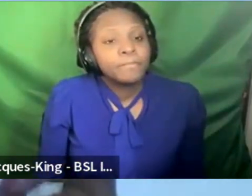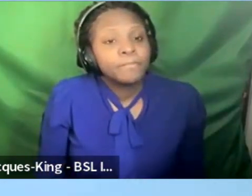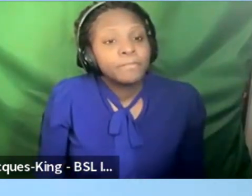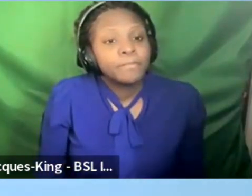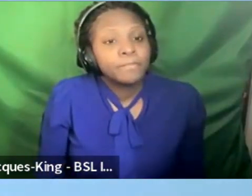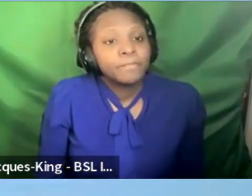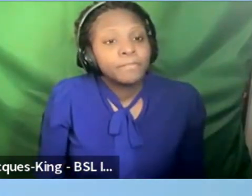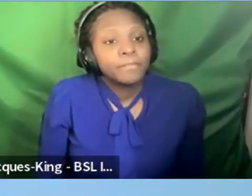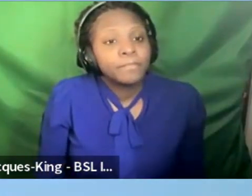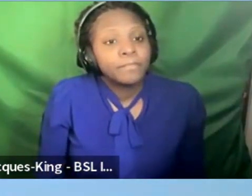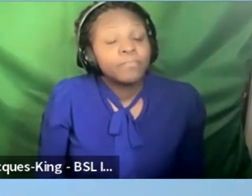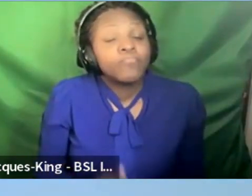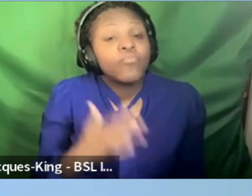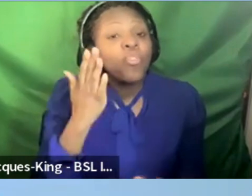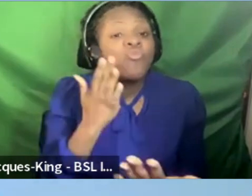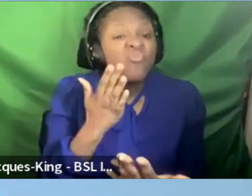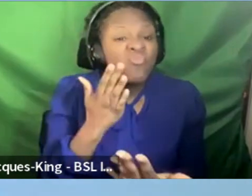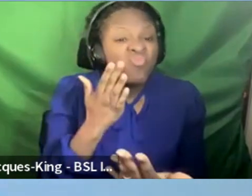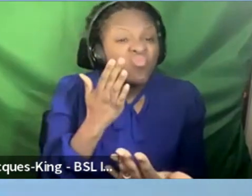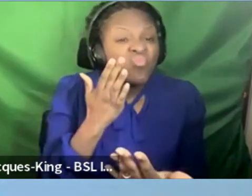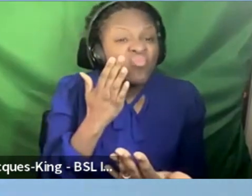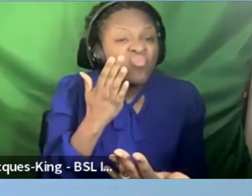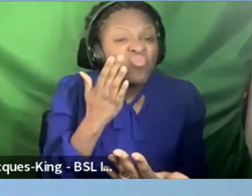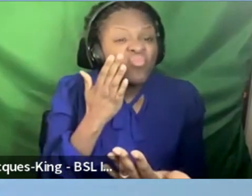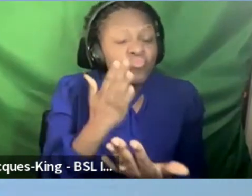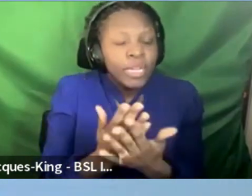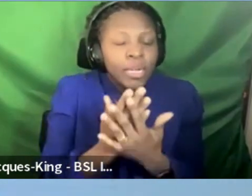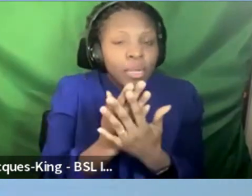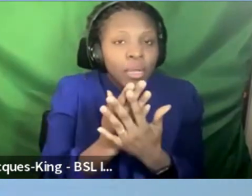know, a performance art.